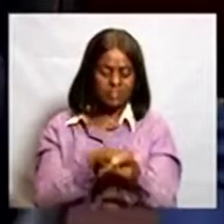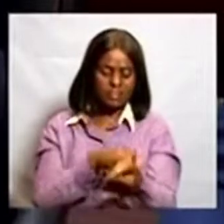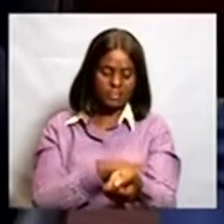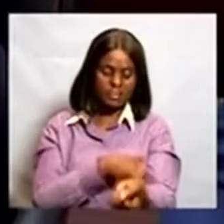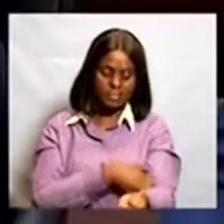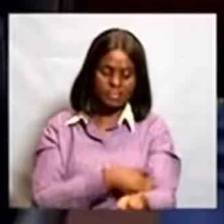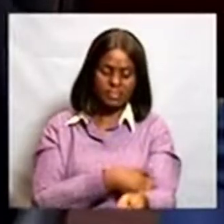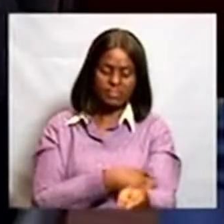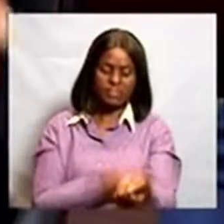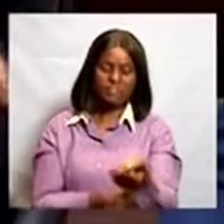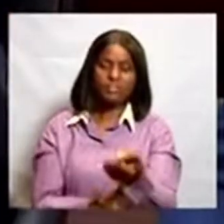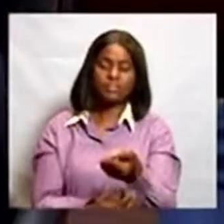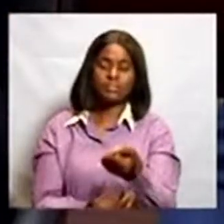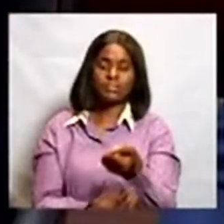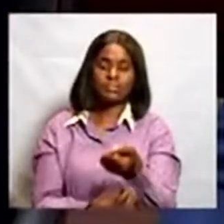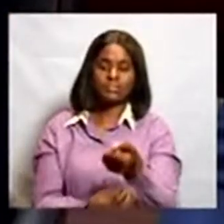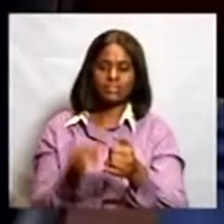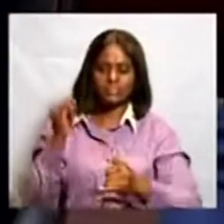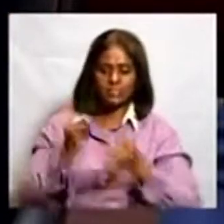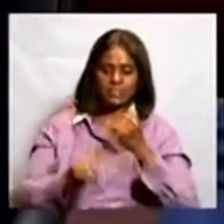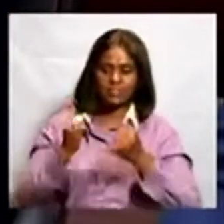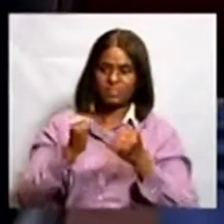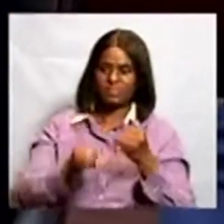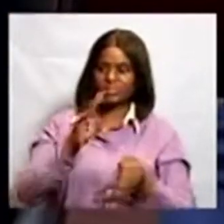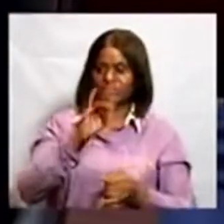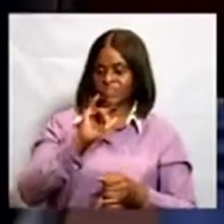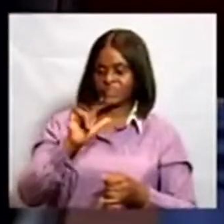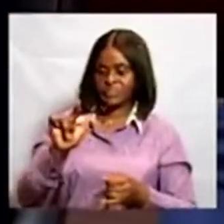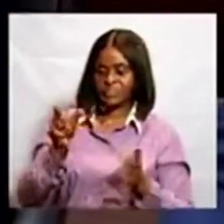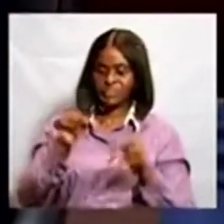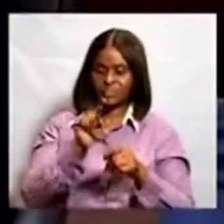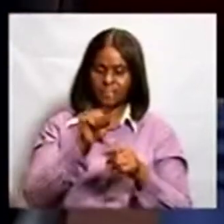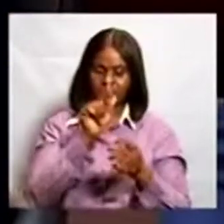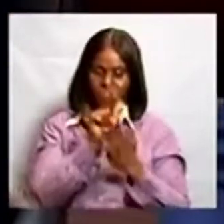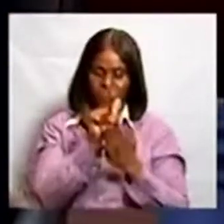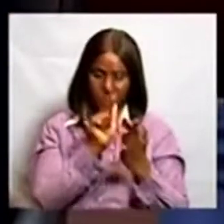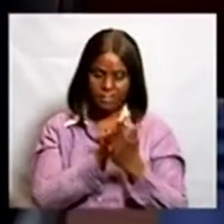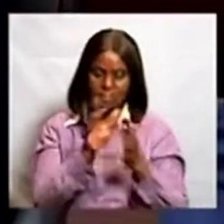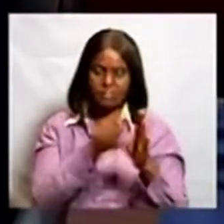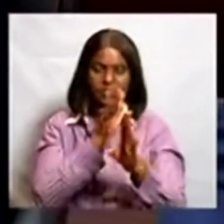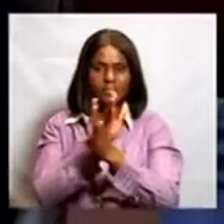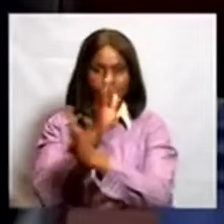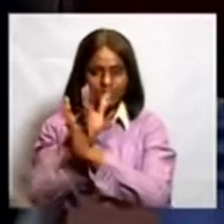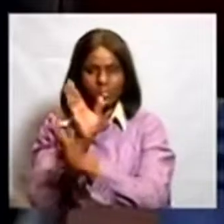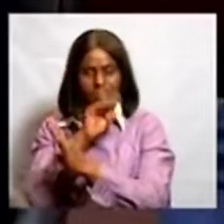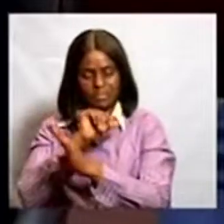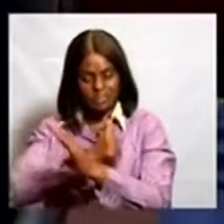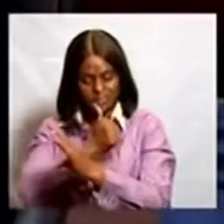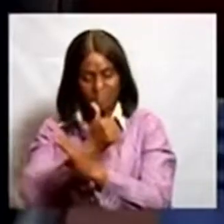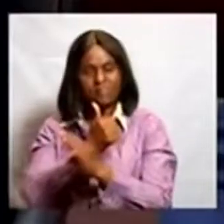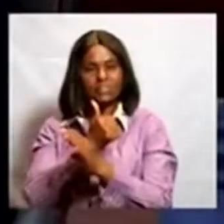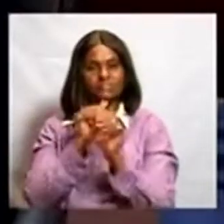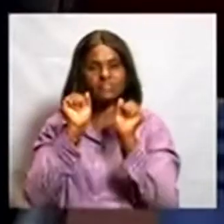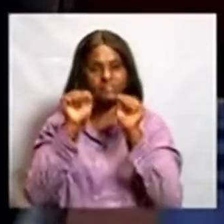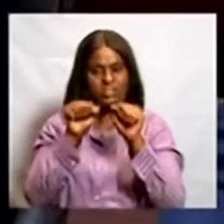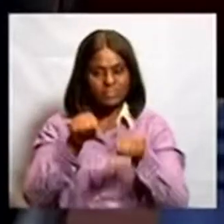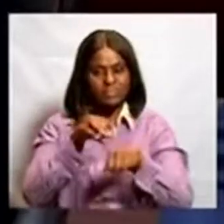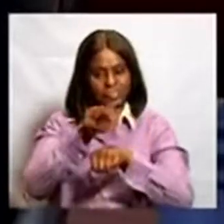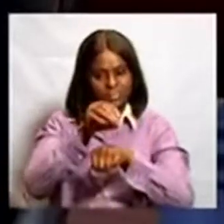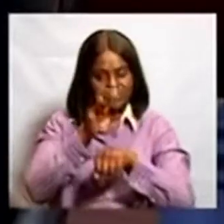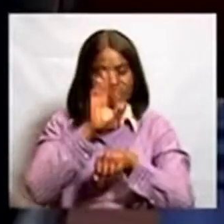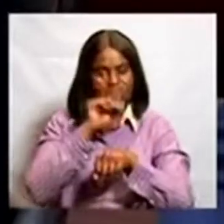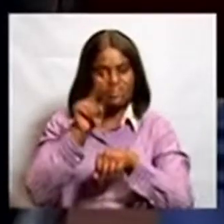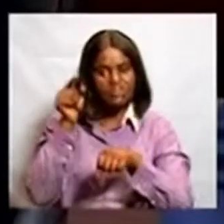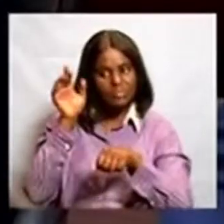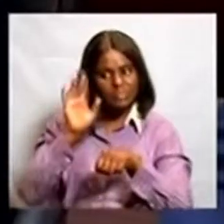examination, the last bill, when this bill was referred to. We were ably guided